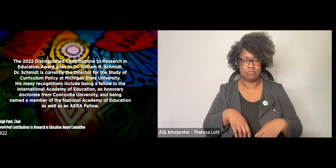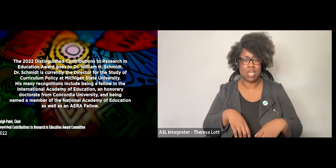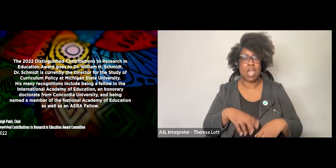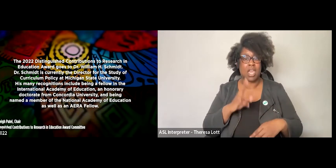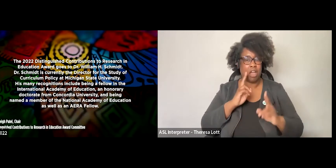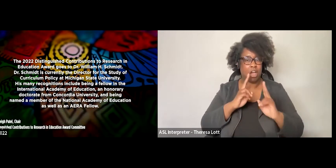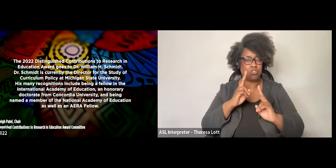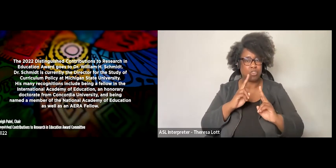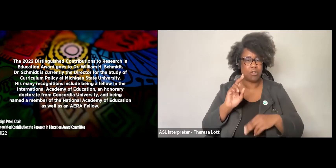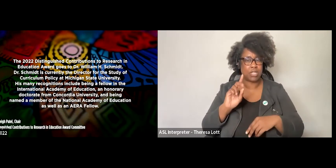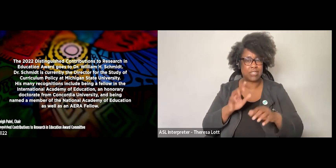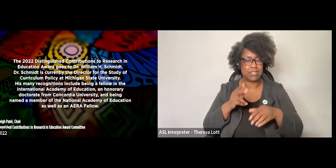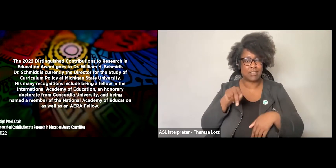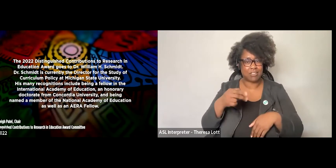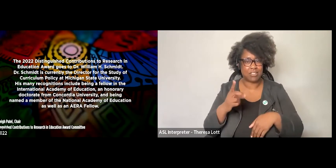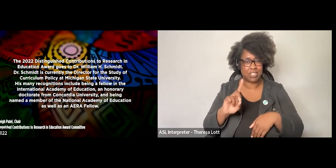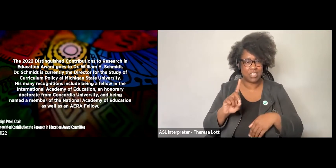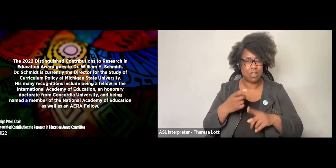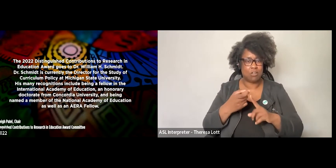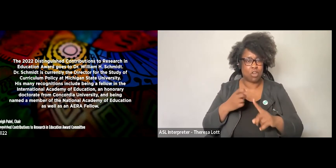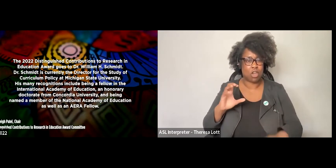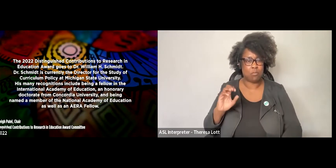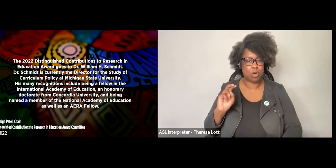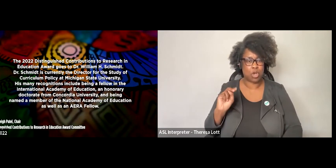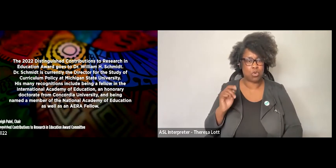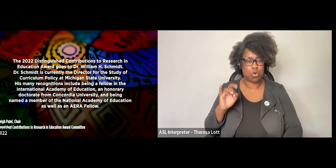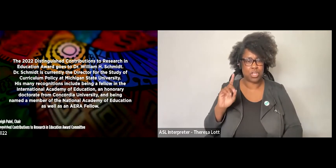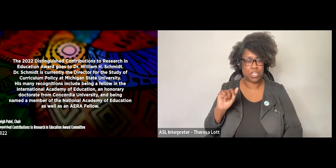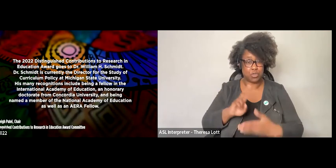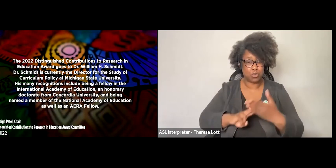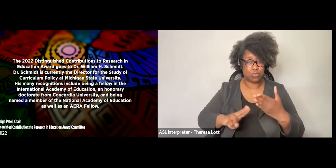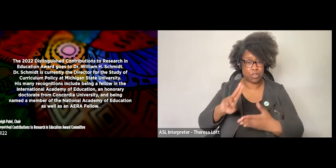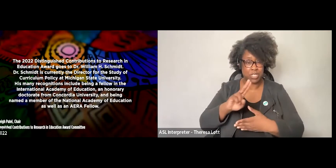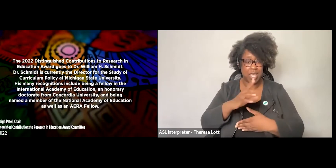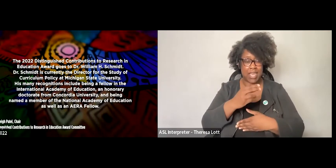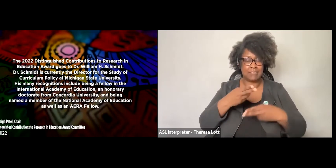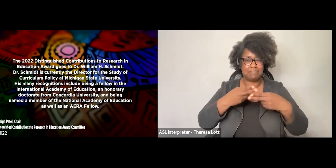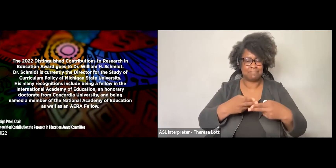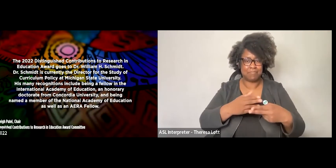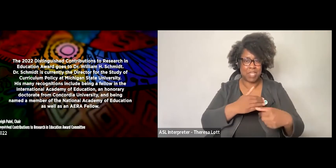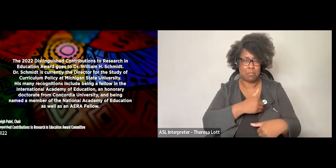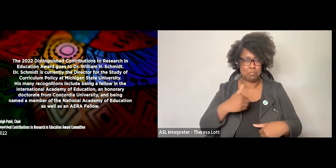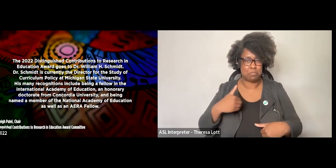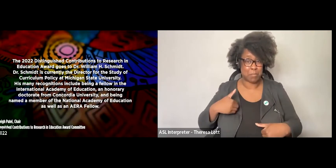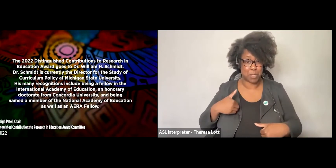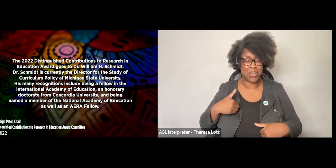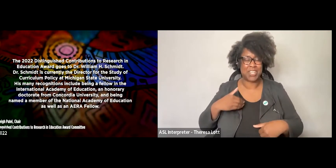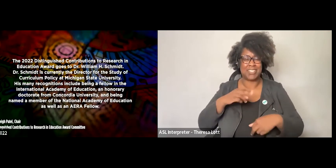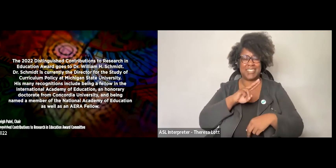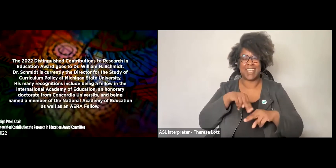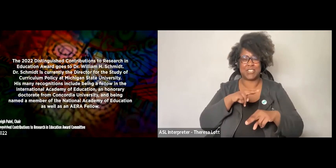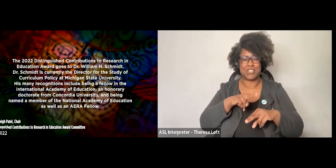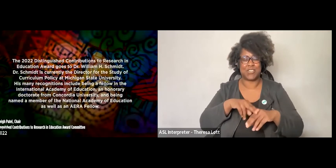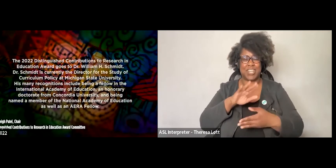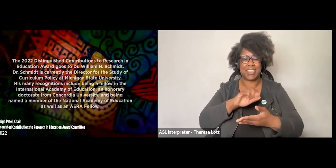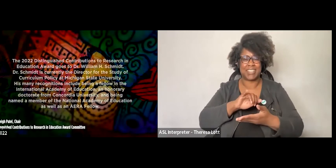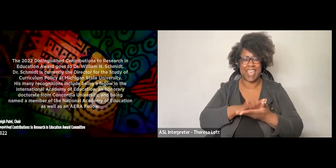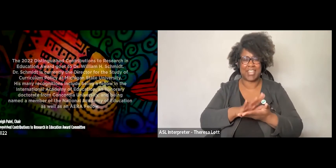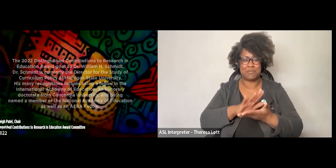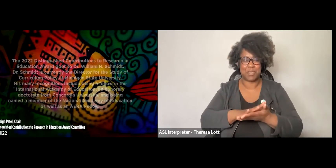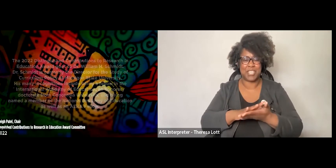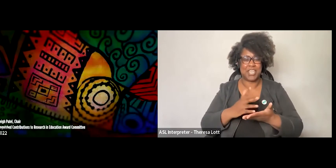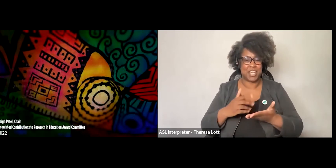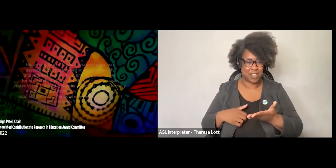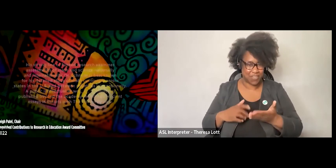doctorate from Concordia University, and being named a member of the National Academy of Education as well as an AERA